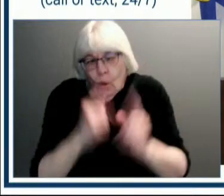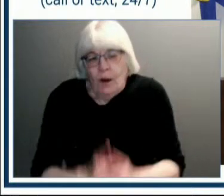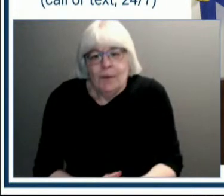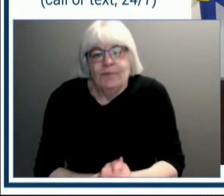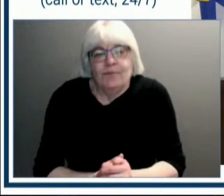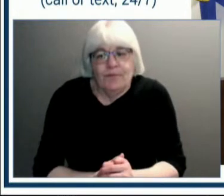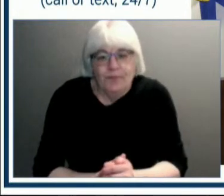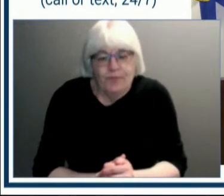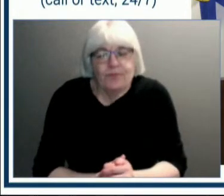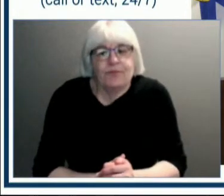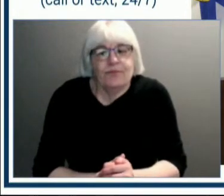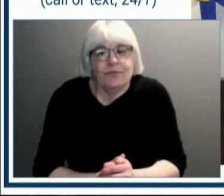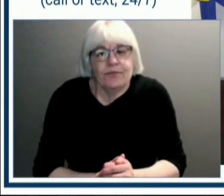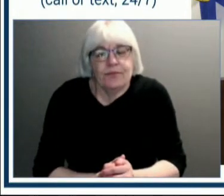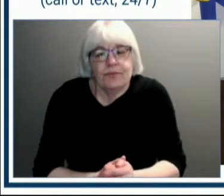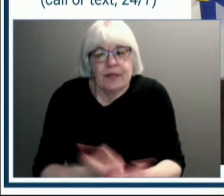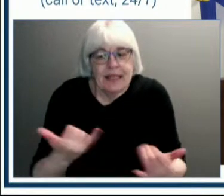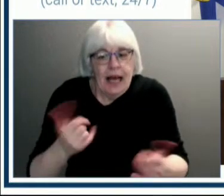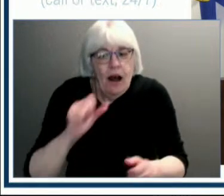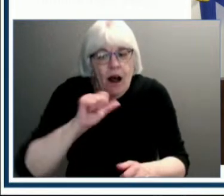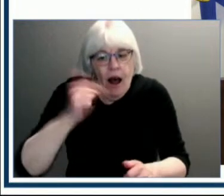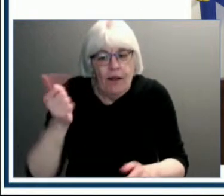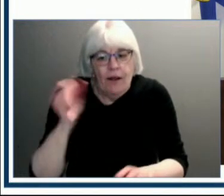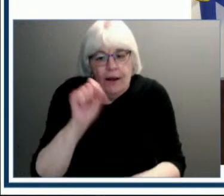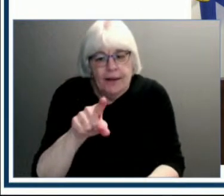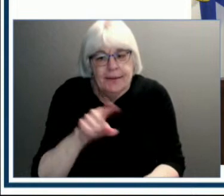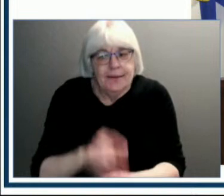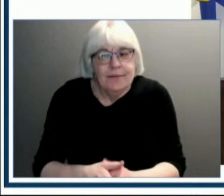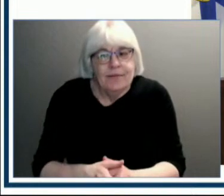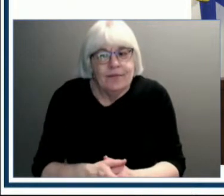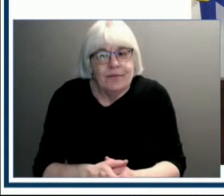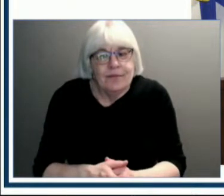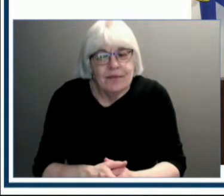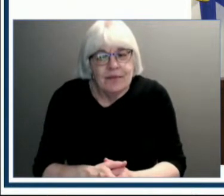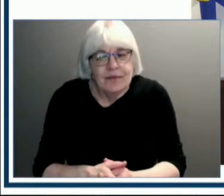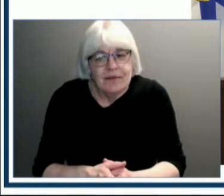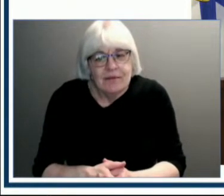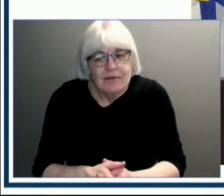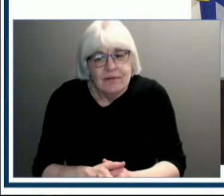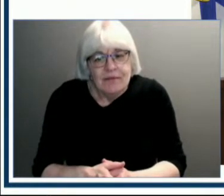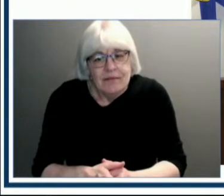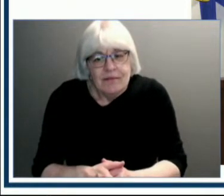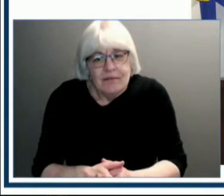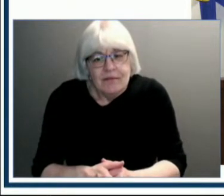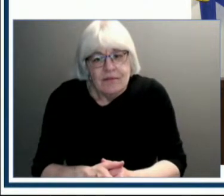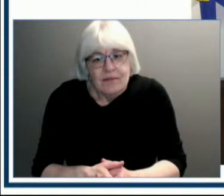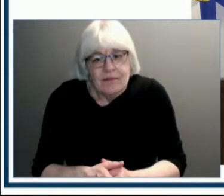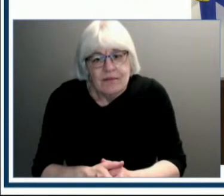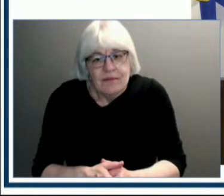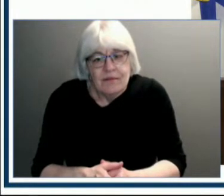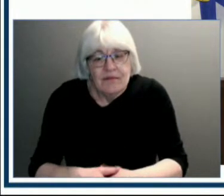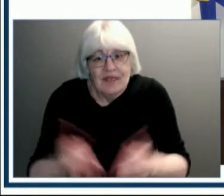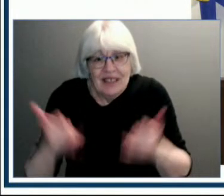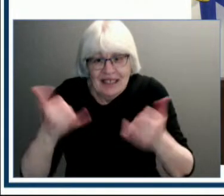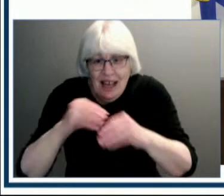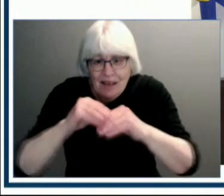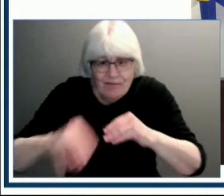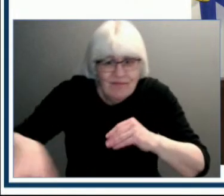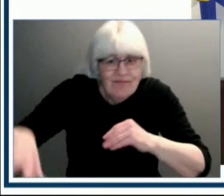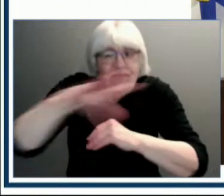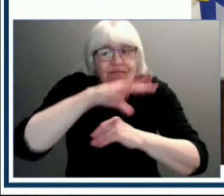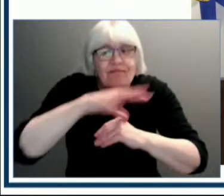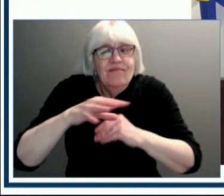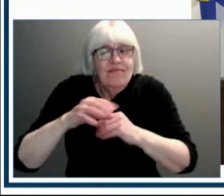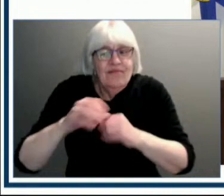Thank you. I'm just wondering, given the widespread impact of this wave on workforce isolation requirements, Dr. Strang, can you outline